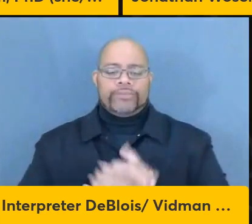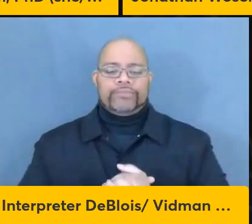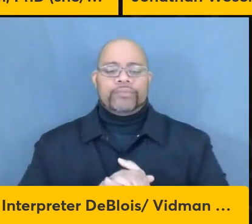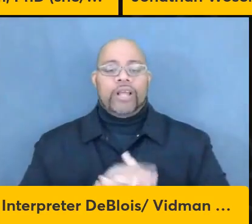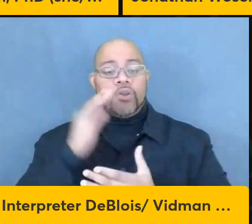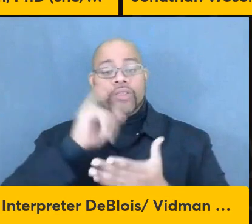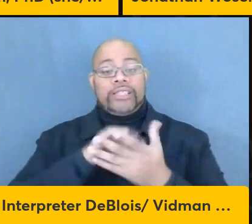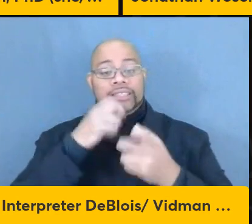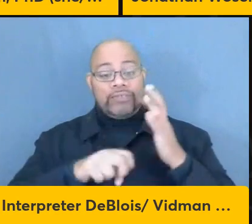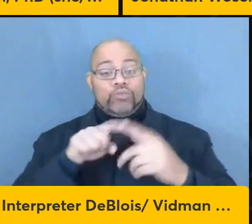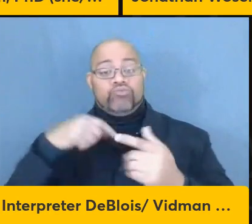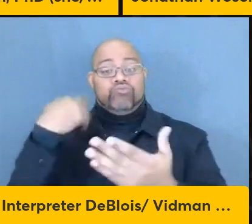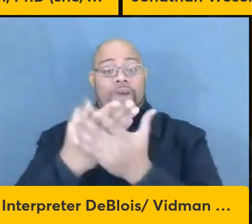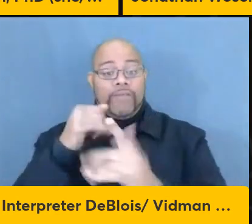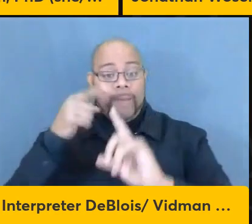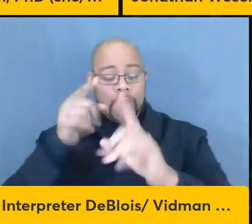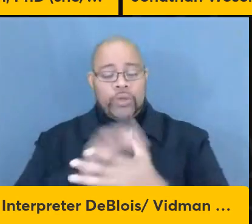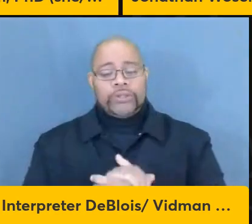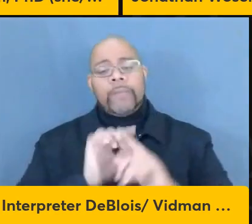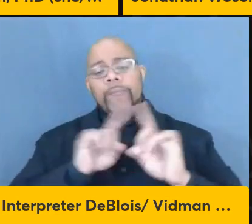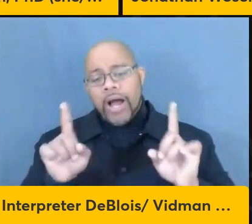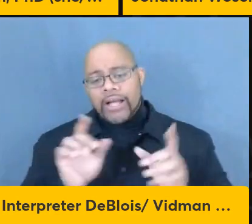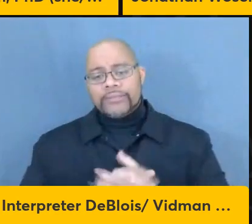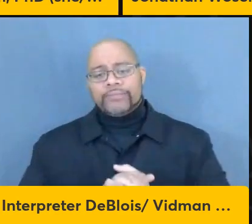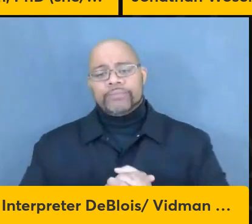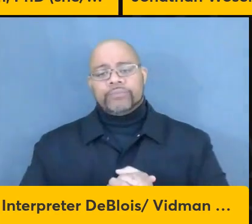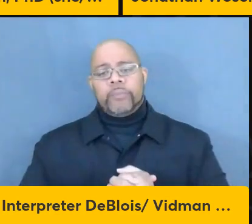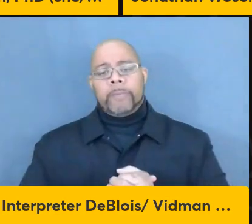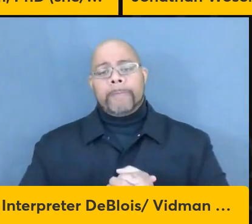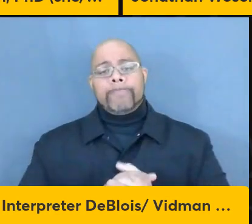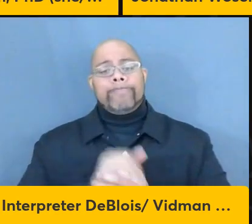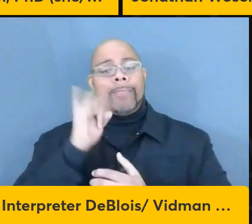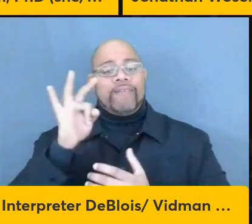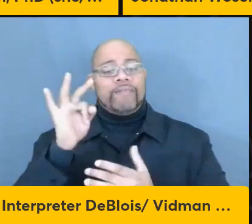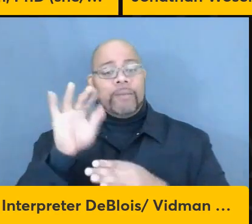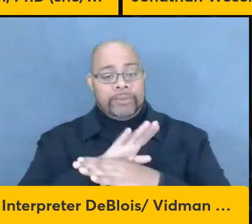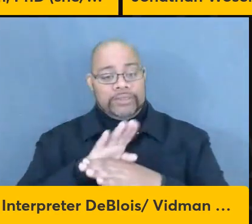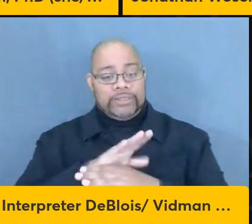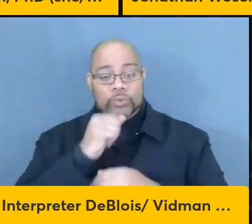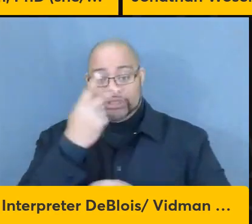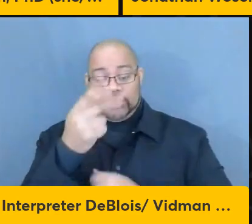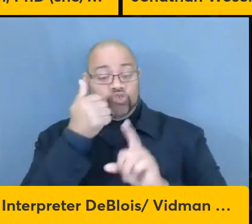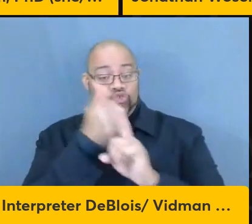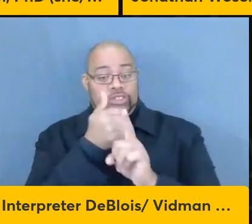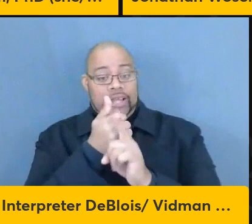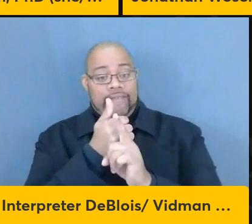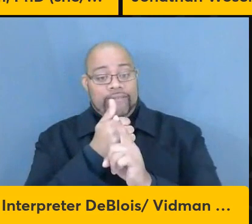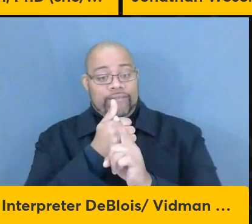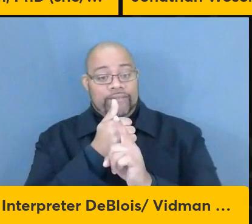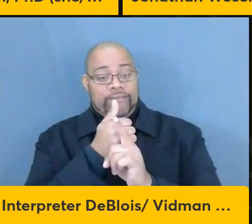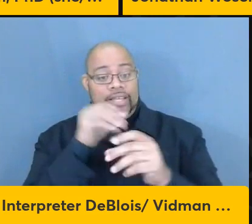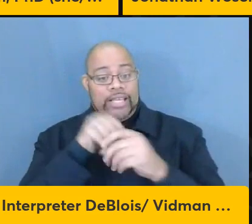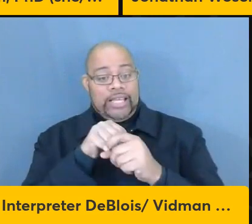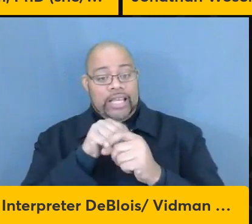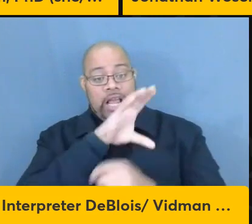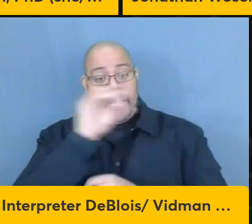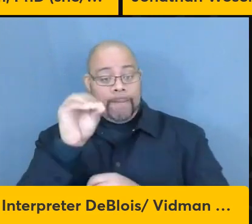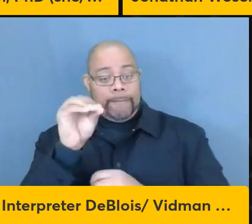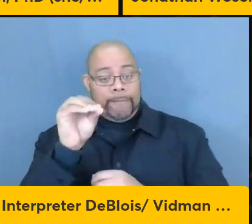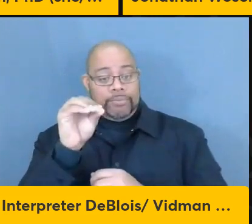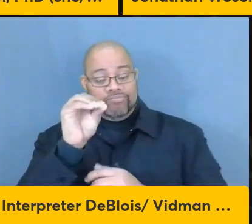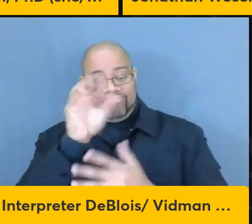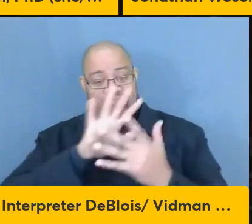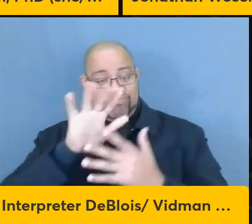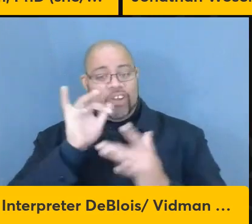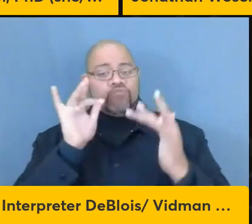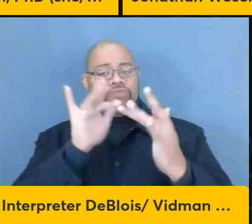know it's very difficult to get to that point, but even if, like in entrepreneurship, if you don't see yourself in companies and all that kind of stuff,